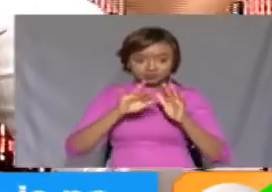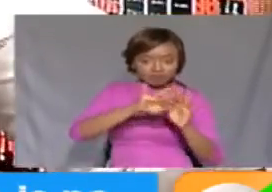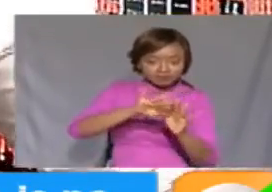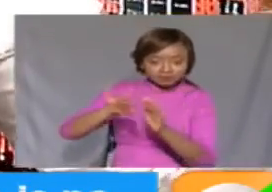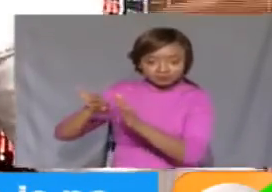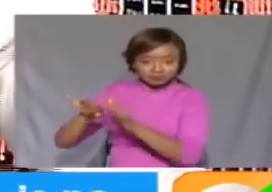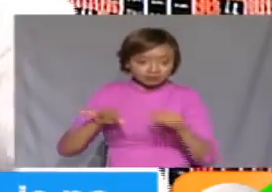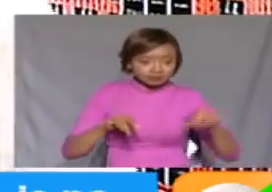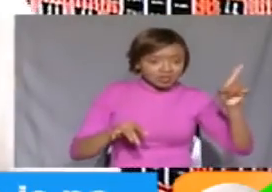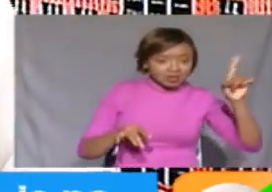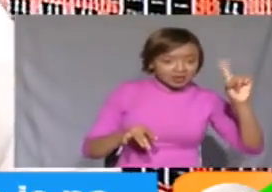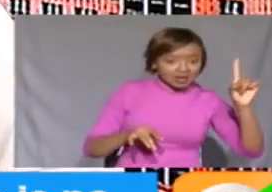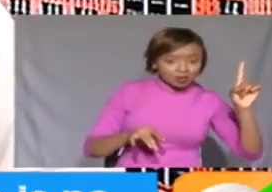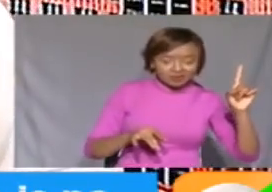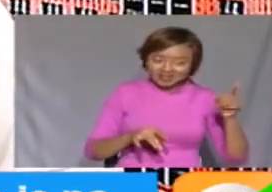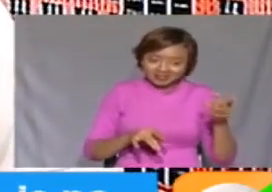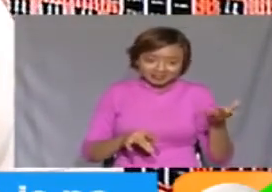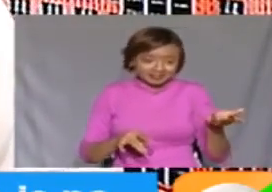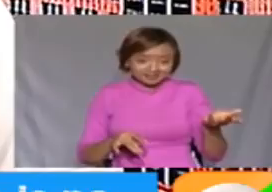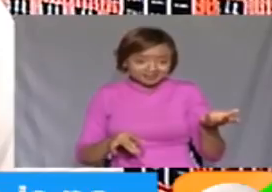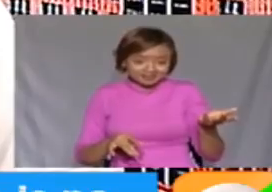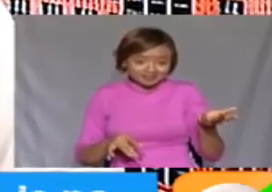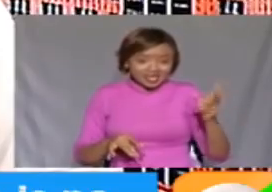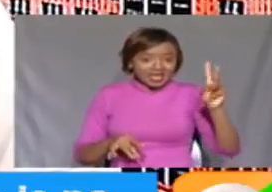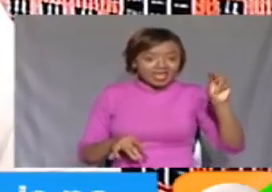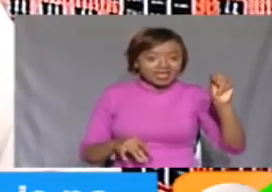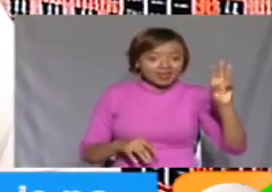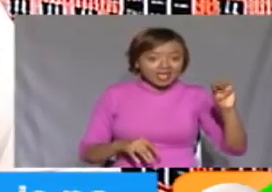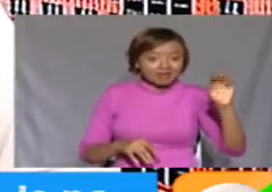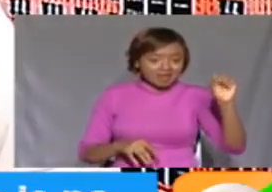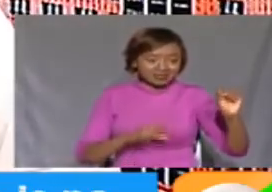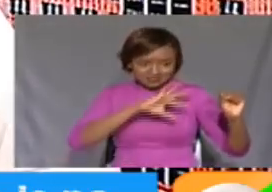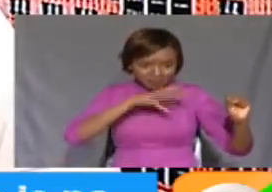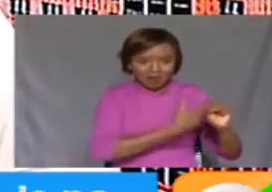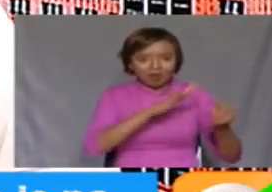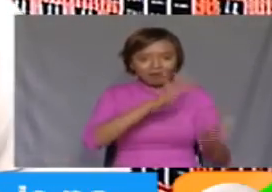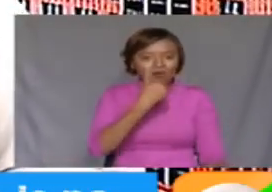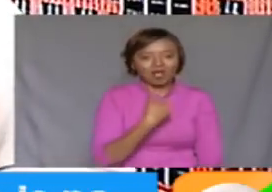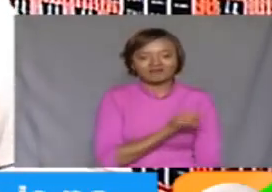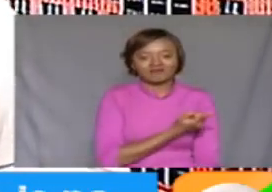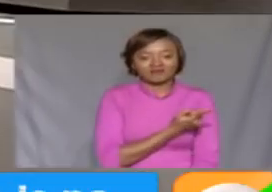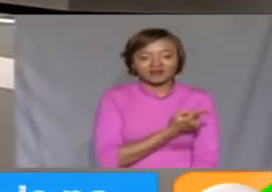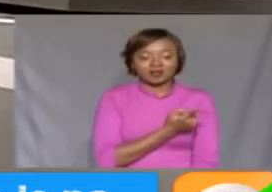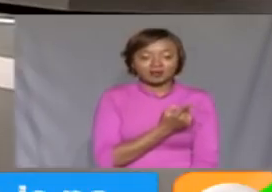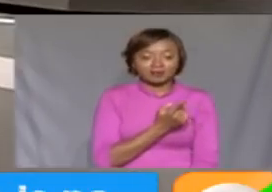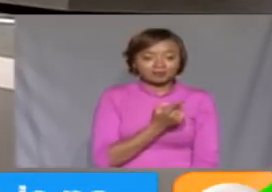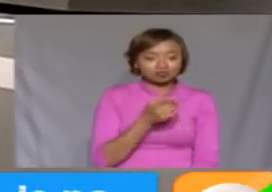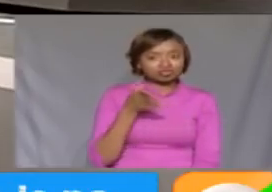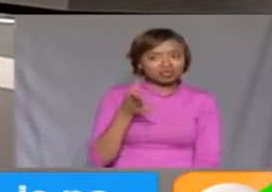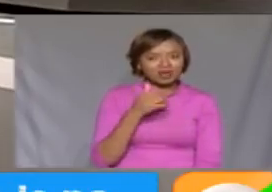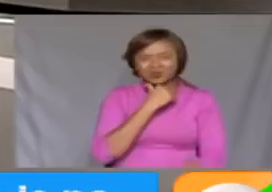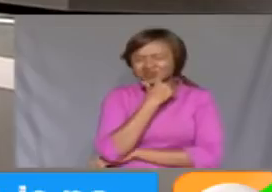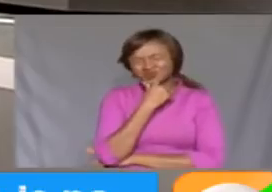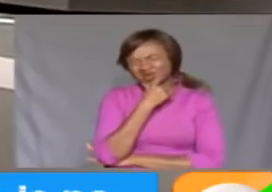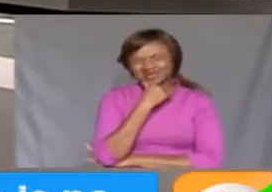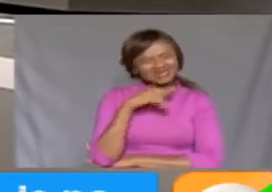considering you can do sanitizers, but not NMS with that kind of, of appeal. Makes me wonder how many other contracts or documents he has signed